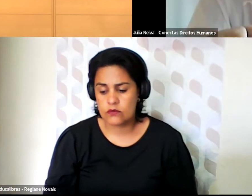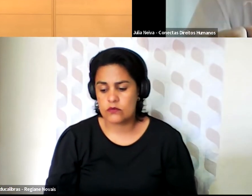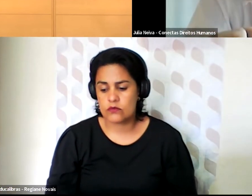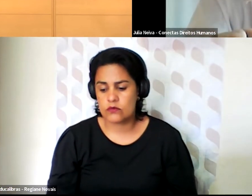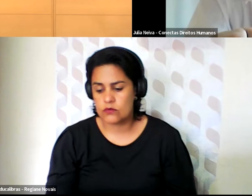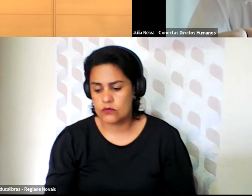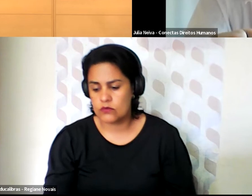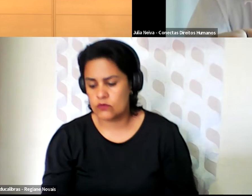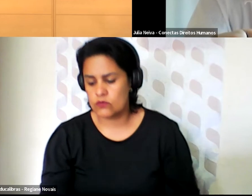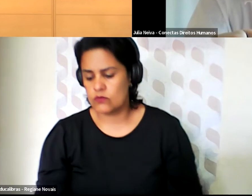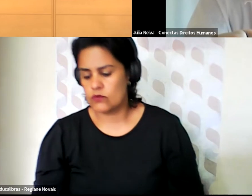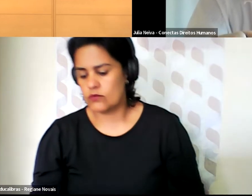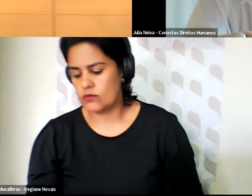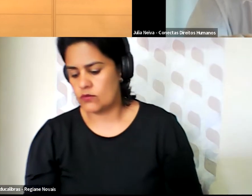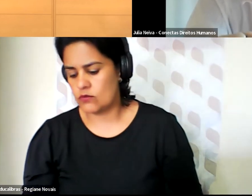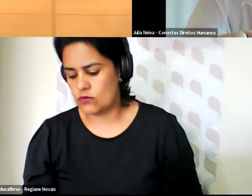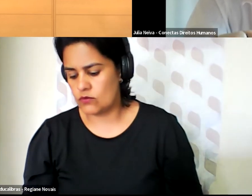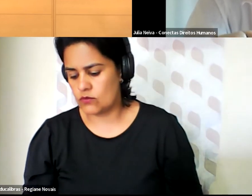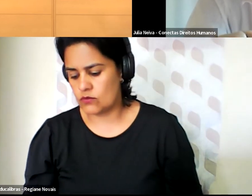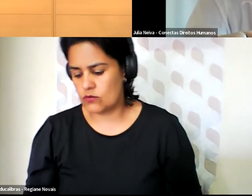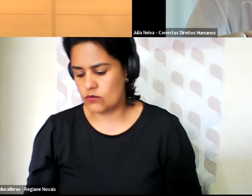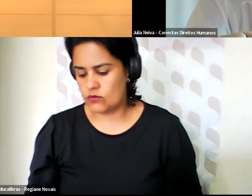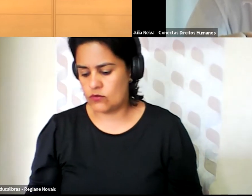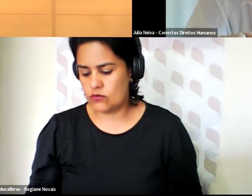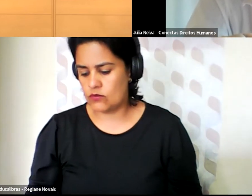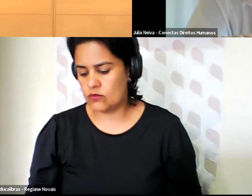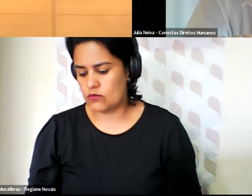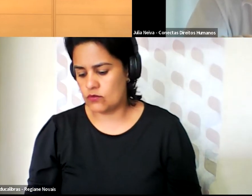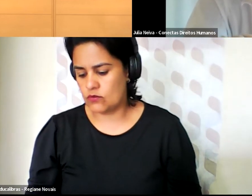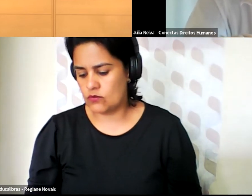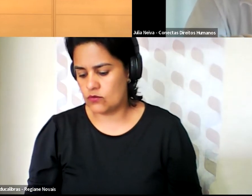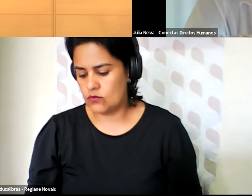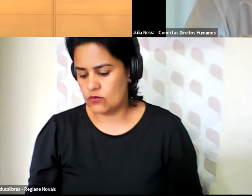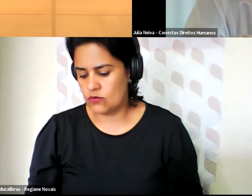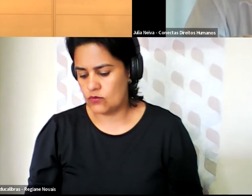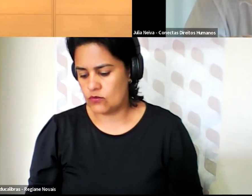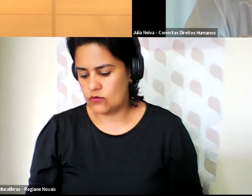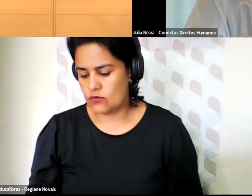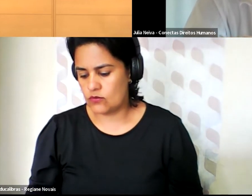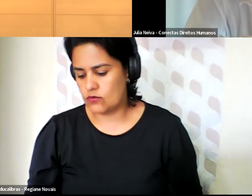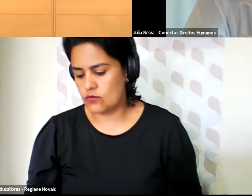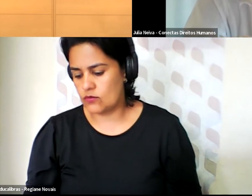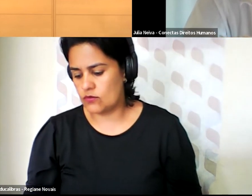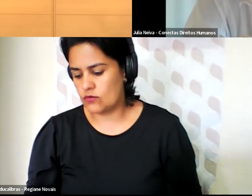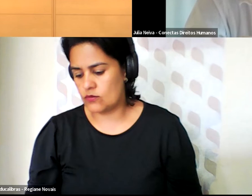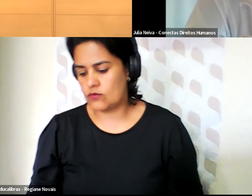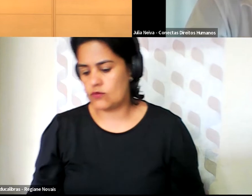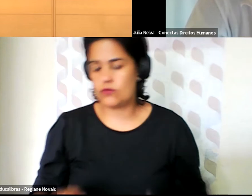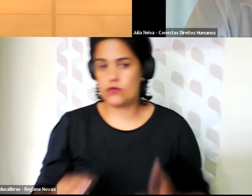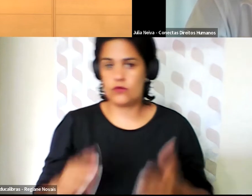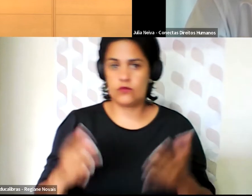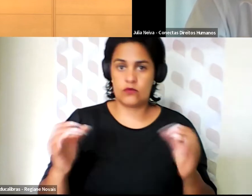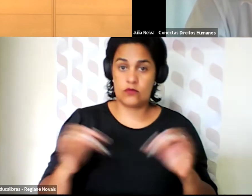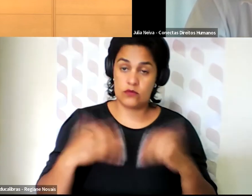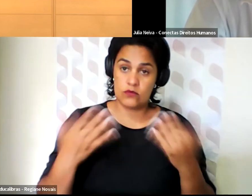many organizations in Brazil and globally discussing the accession process of Brazil, and some organizations are totally